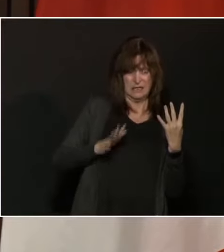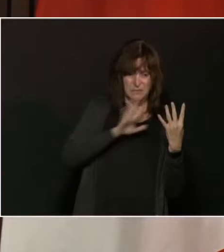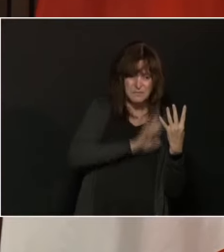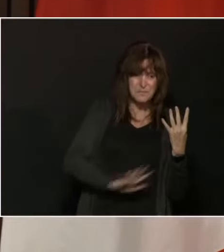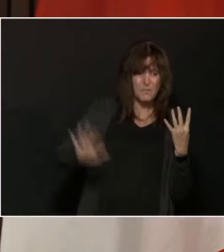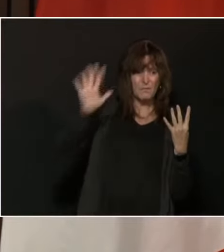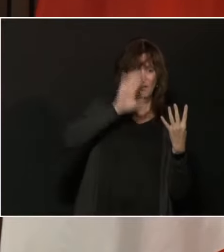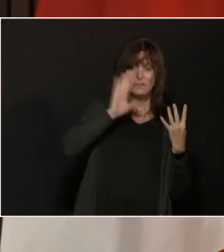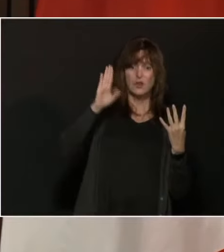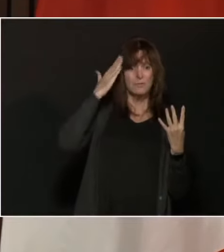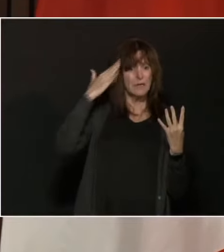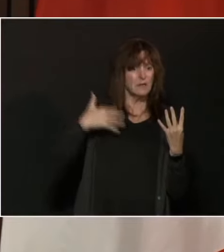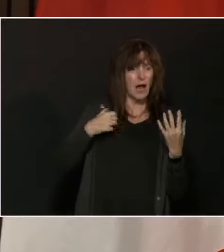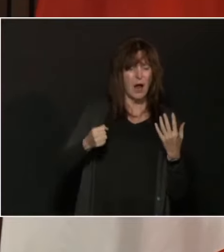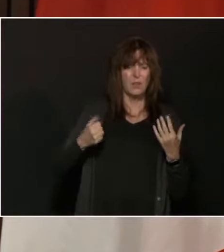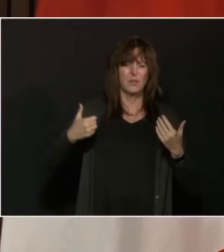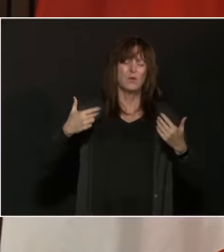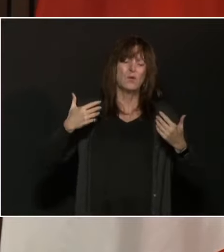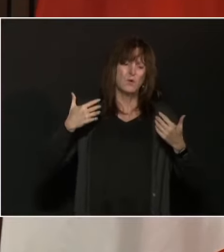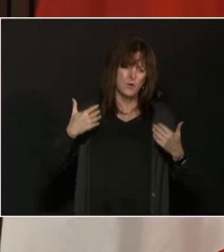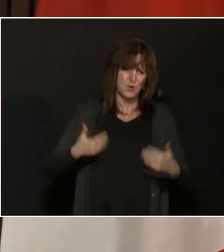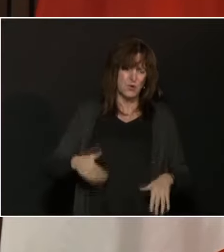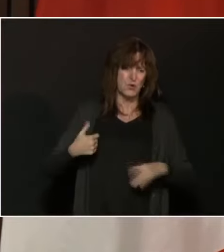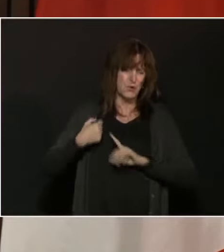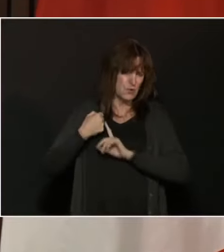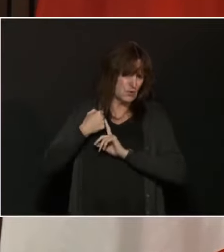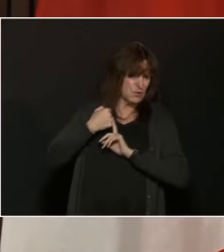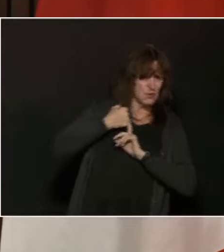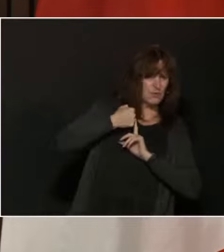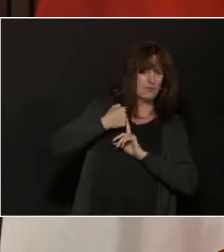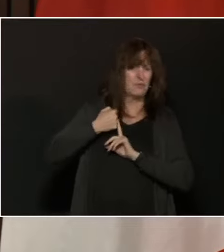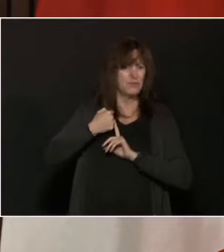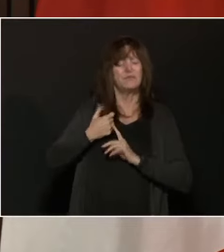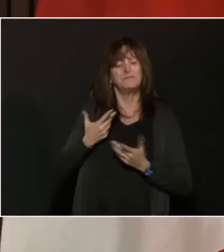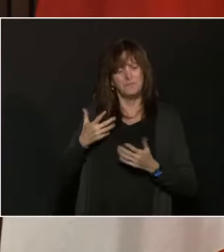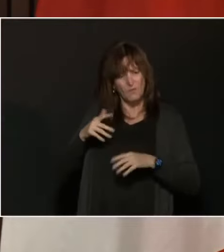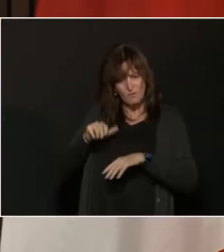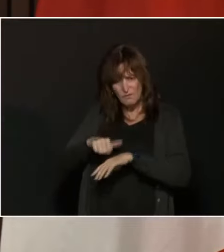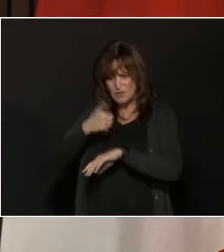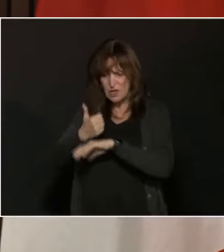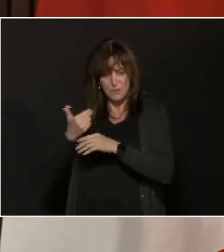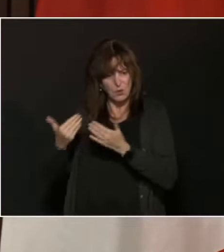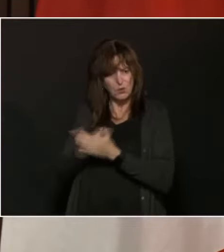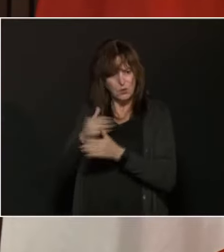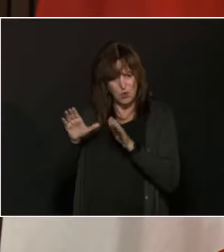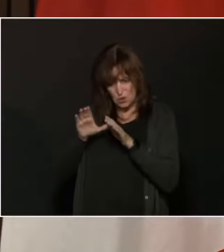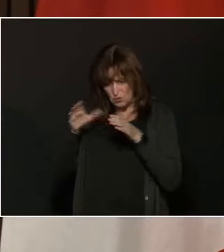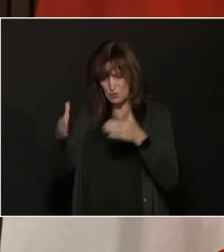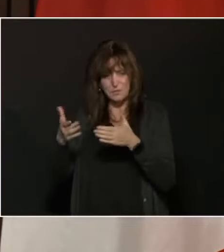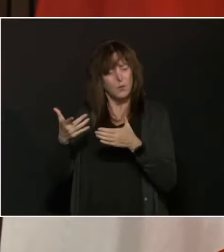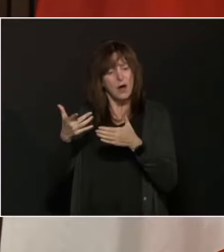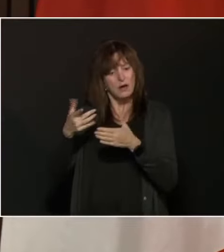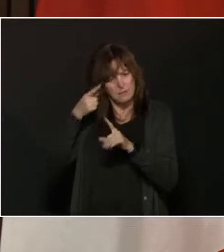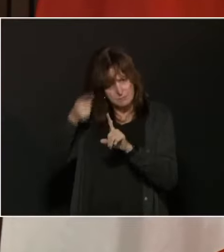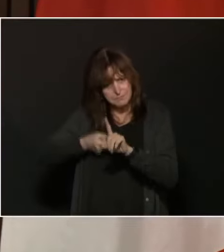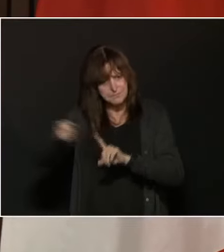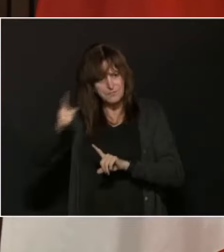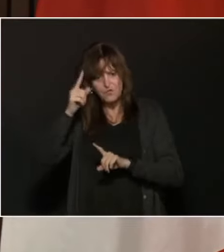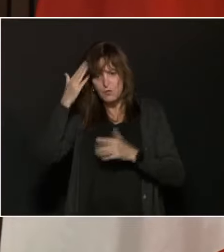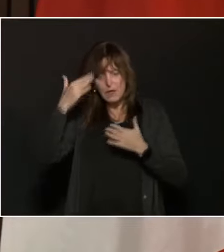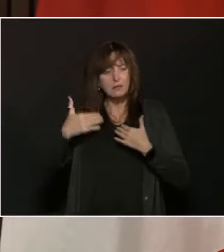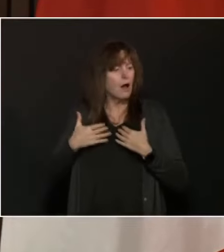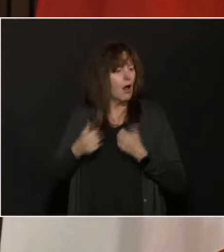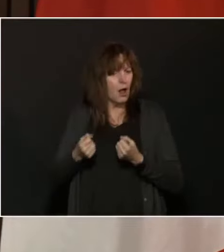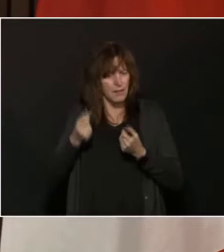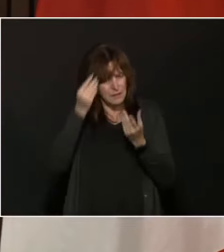between. We'll be launching a specific group to work on this, so you hear more going forward. But in the meantime, with